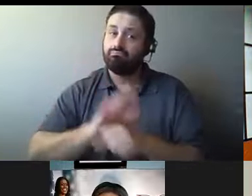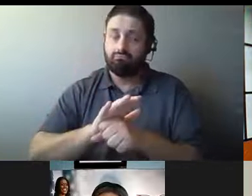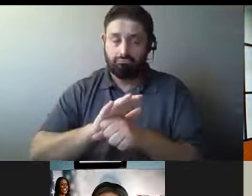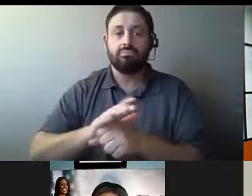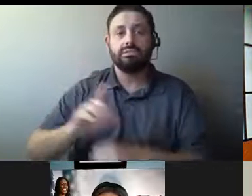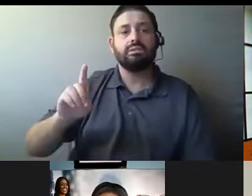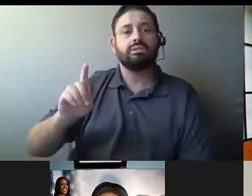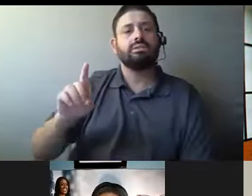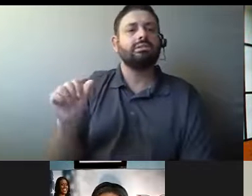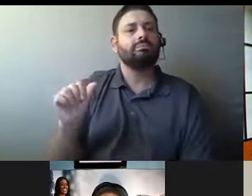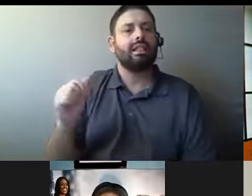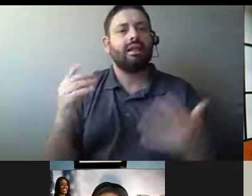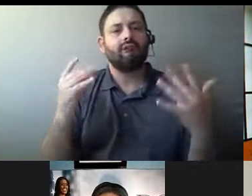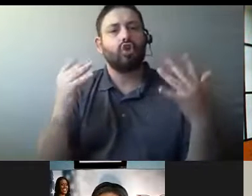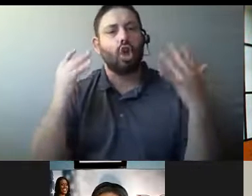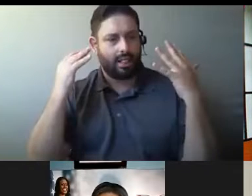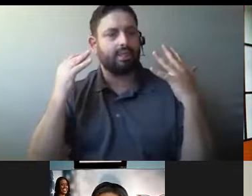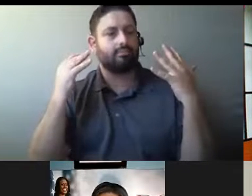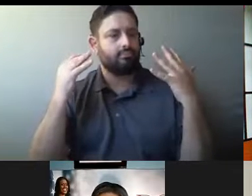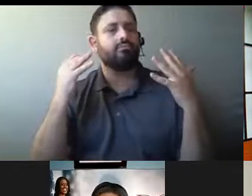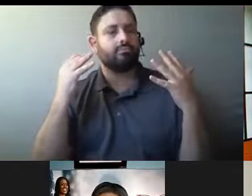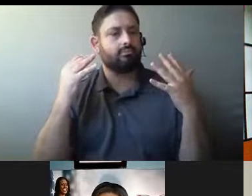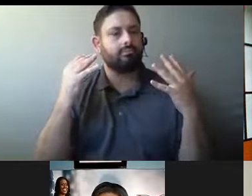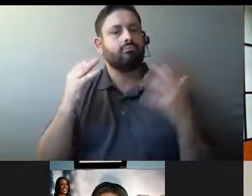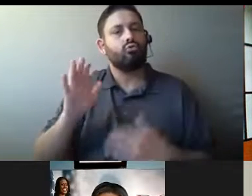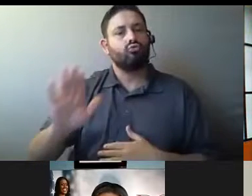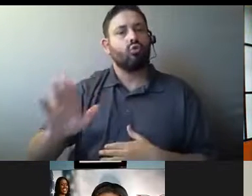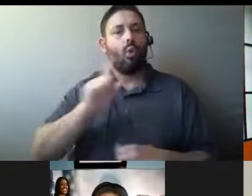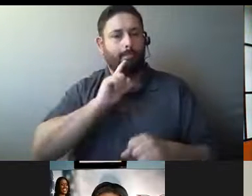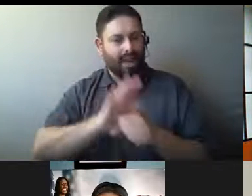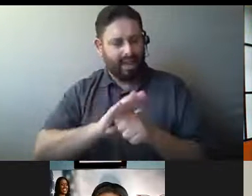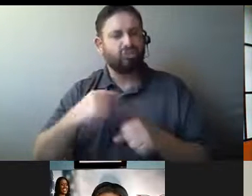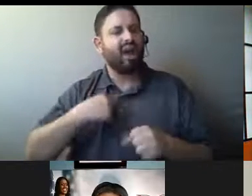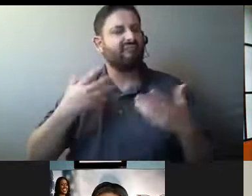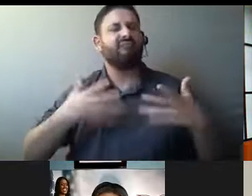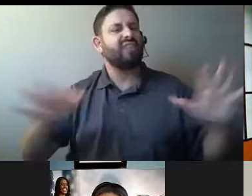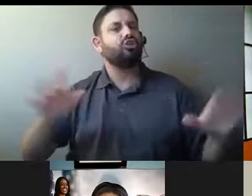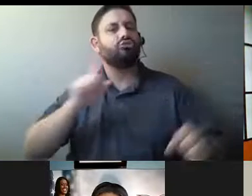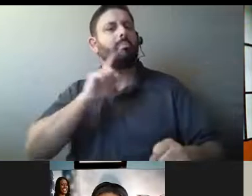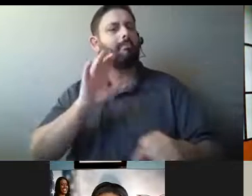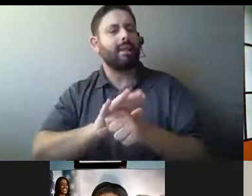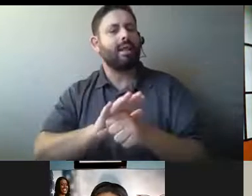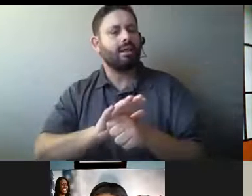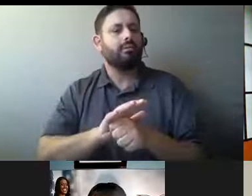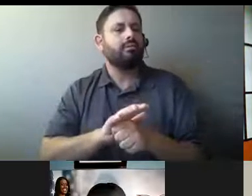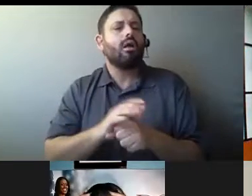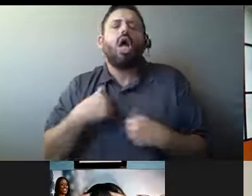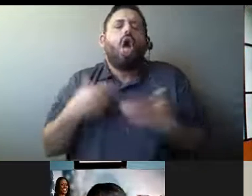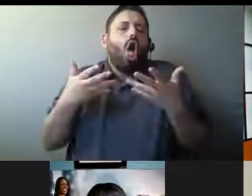disability friendly, the pledge you all have. I've taken that pledge, and it was always something I was already